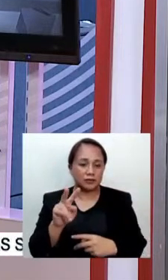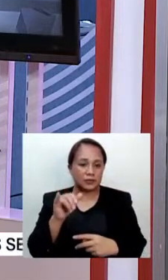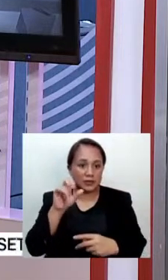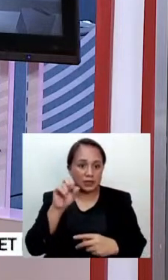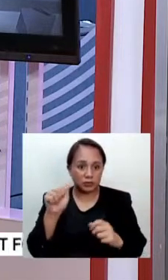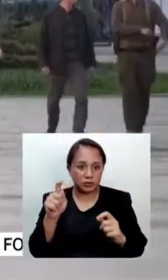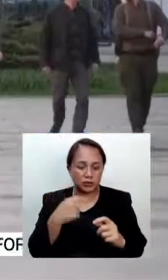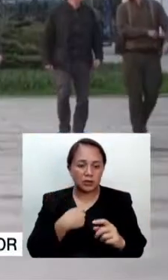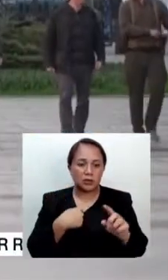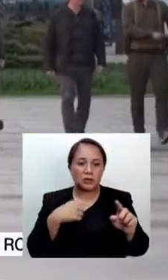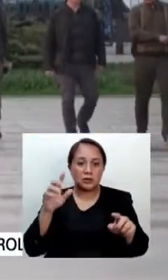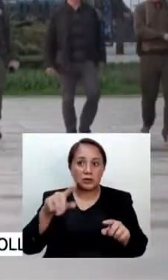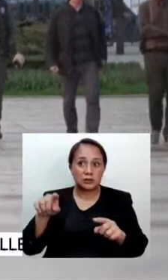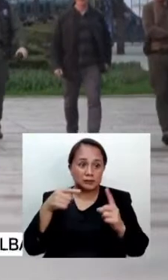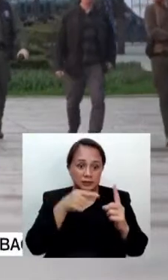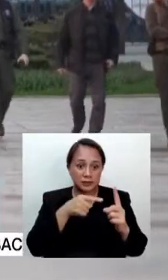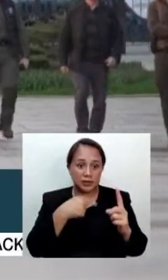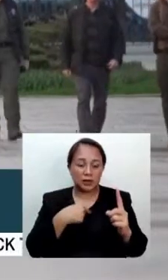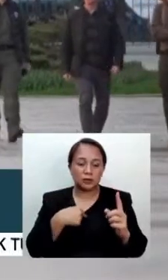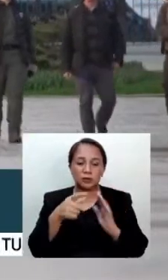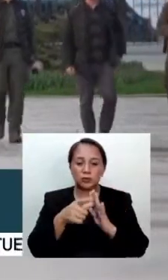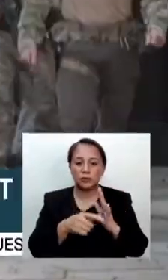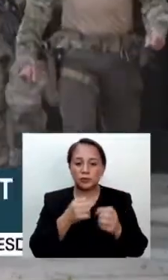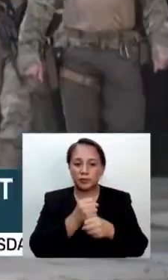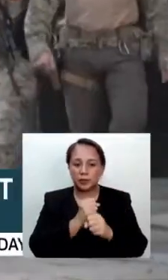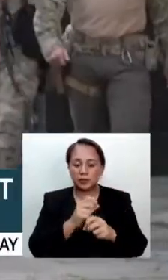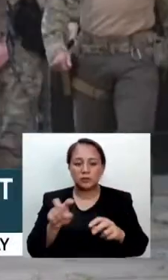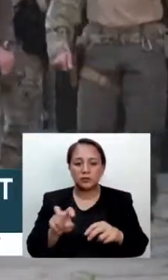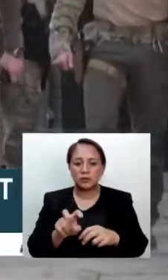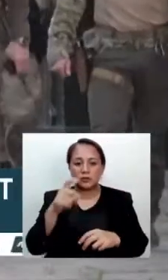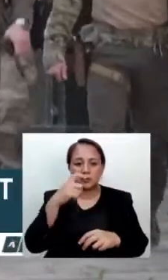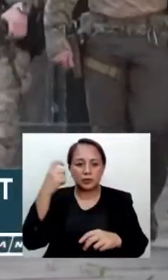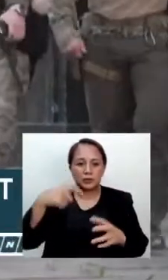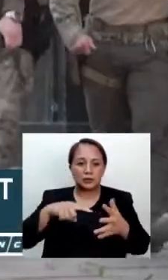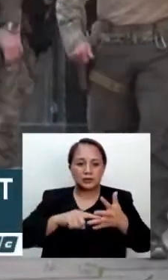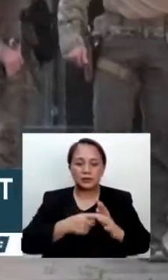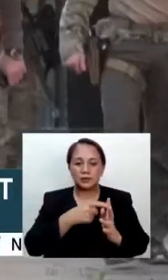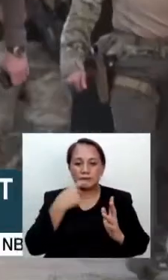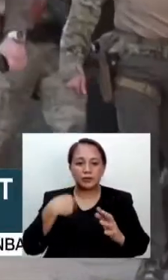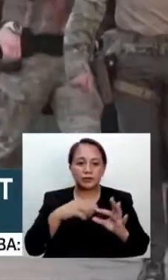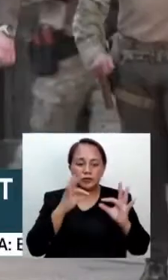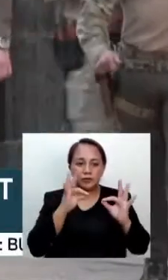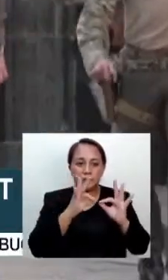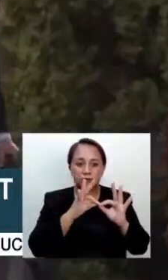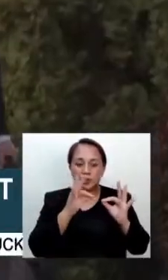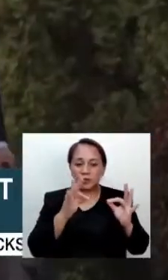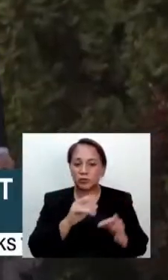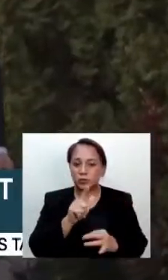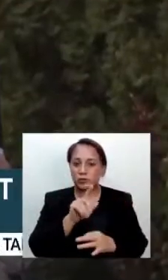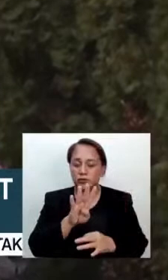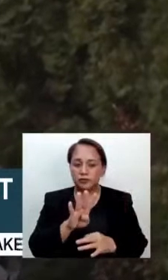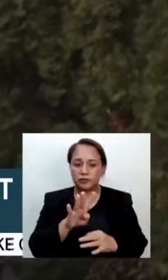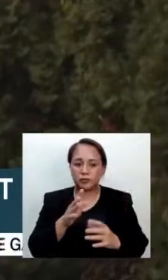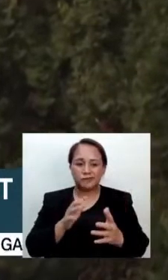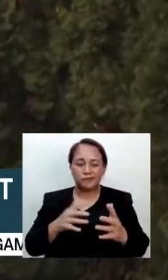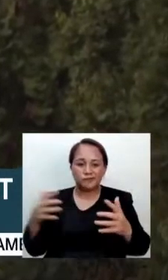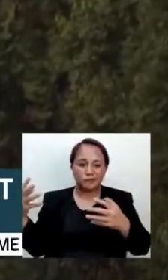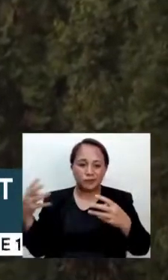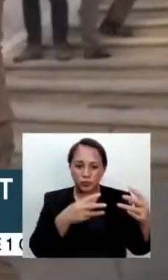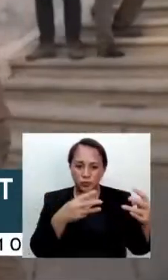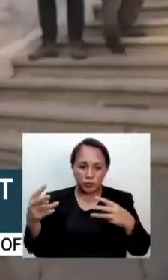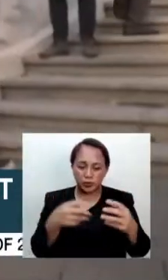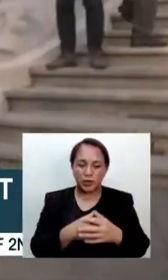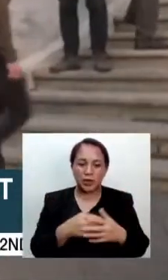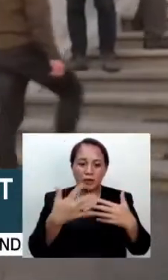most senior American lawmaker to travel to Ukraine since Russia's February 24 invasion. Her visit came just days after